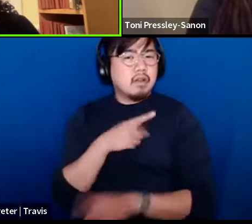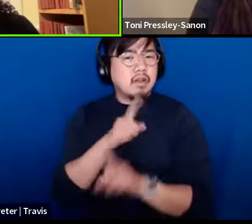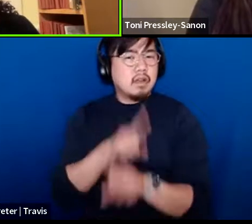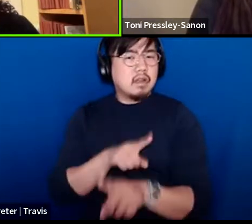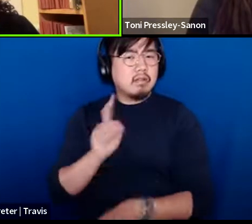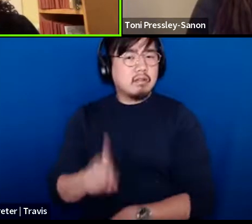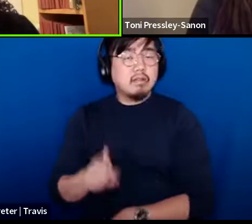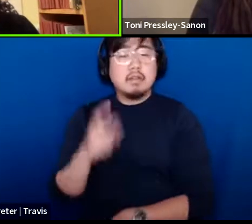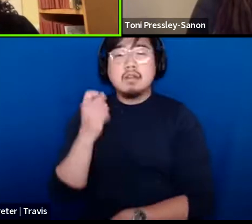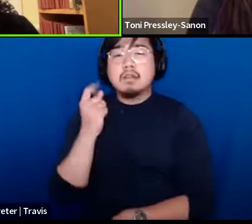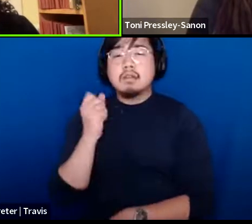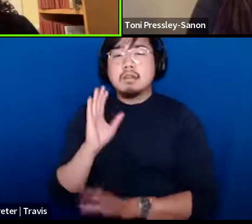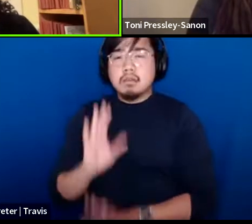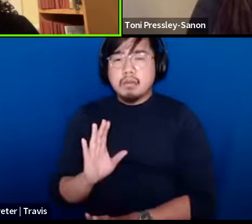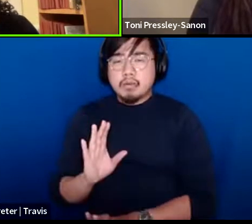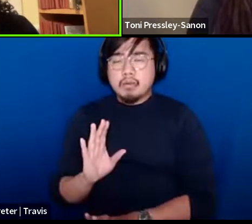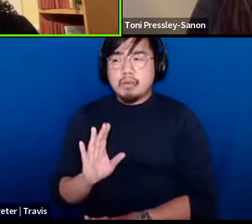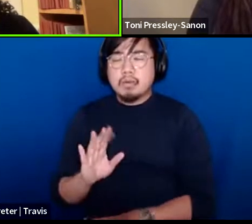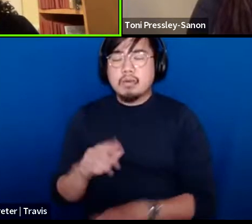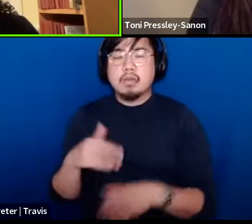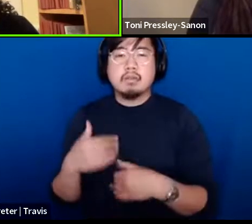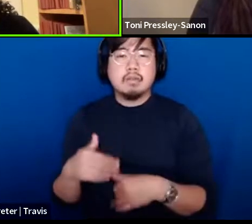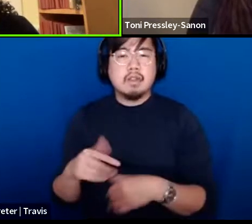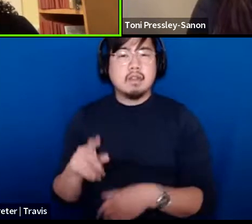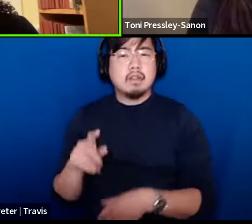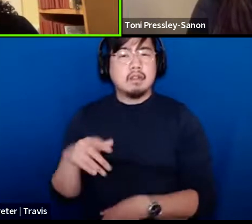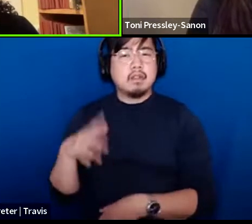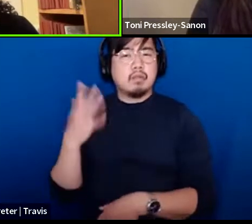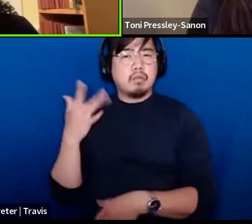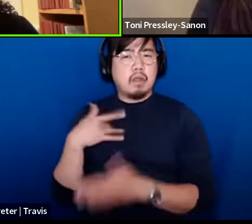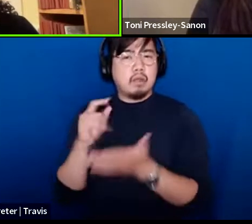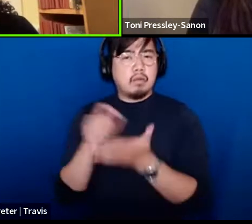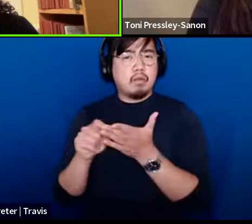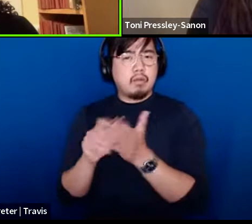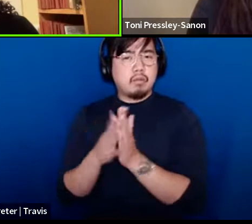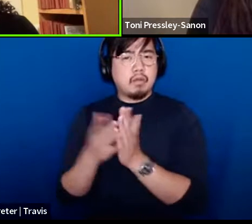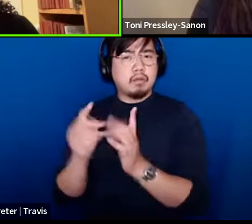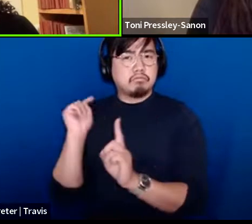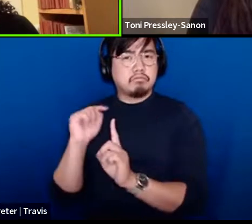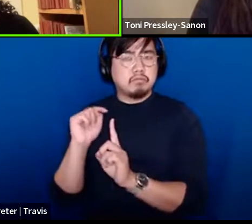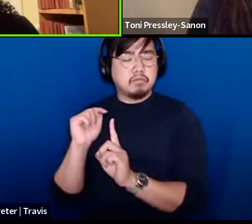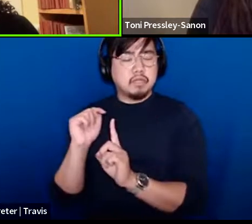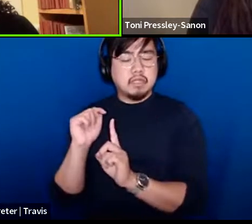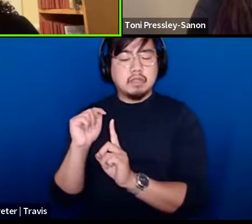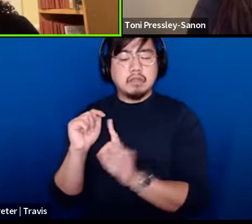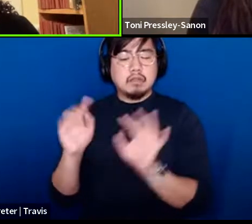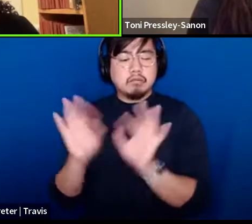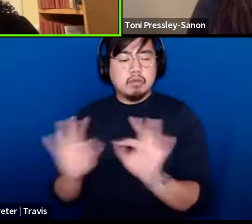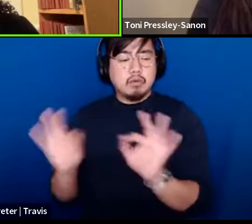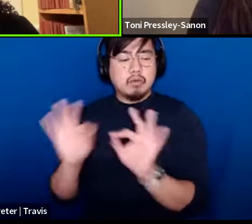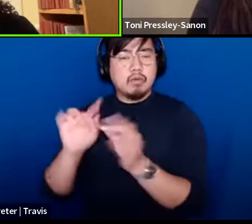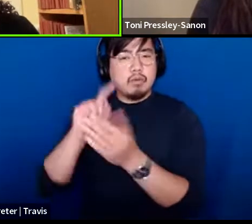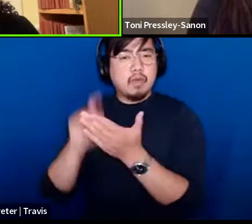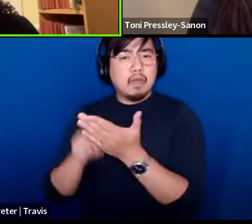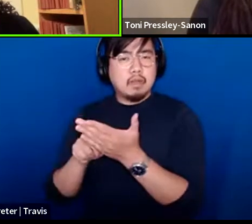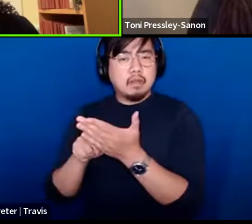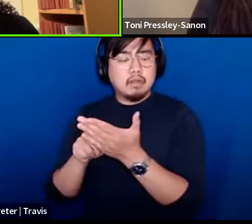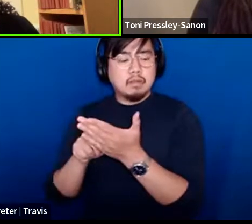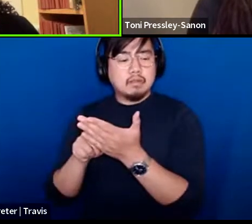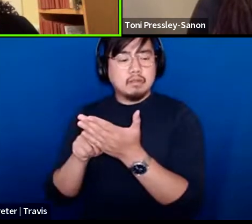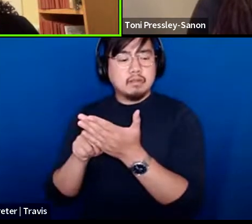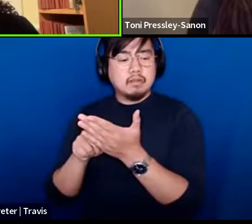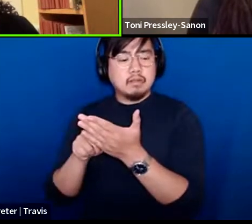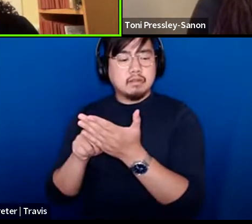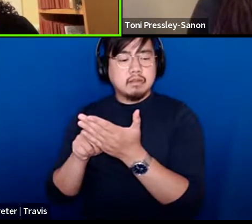important. And this is a really big part of why I wrote this book. It is so important to recognize that there is